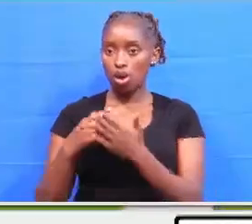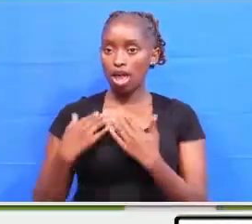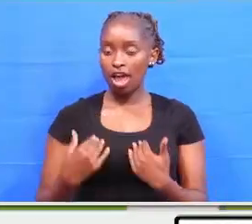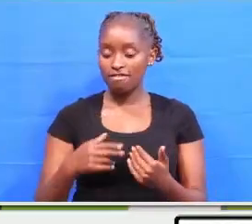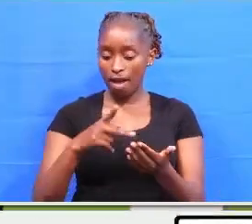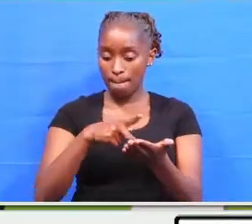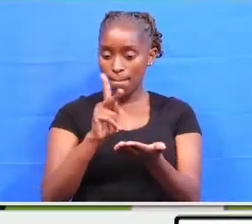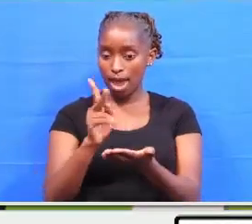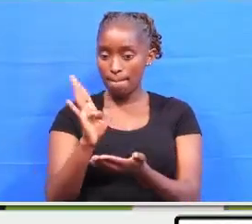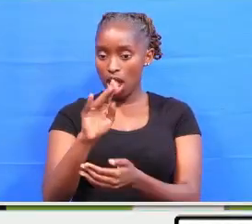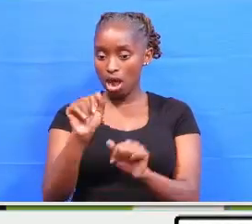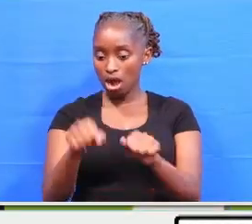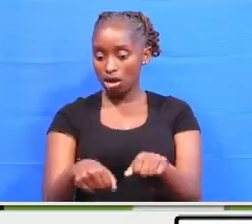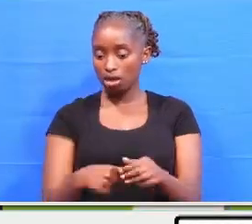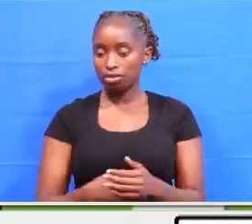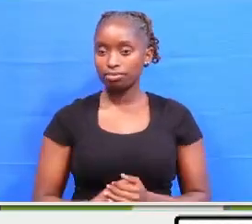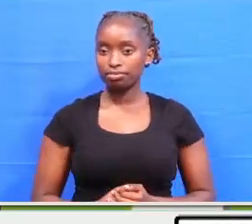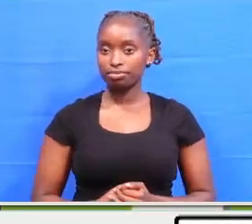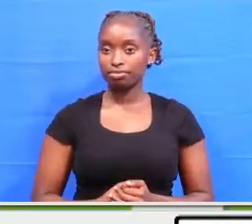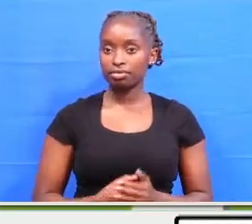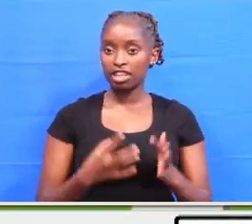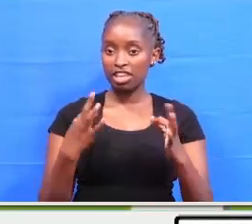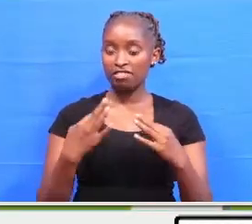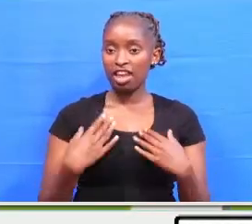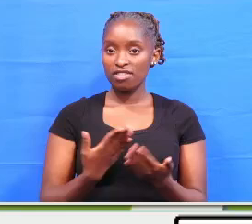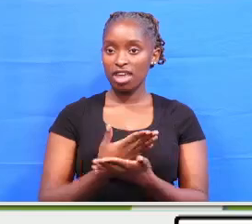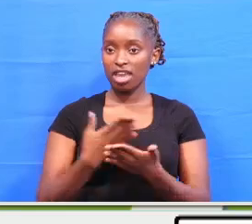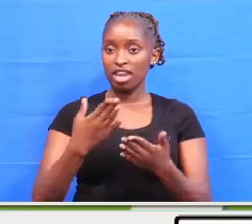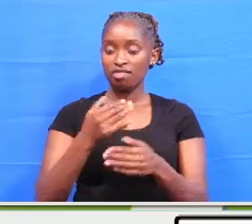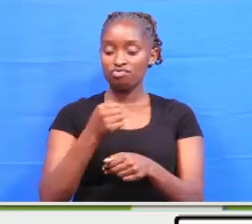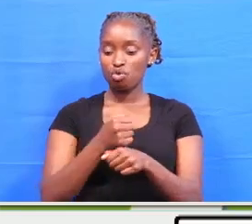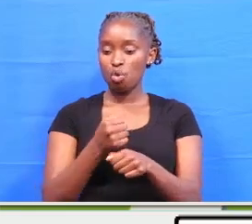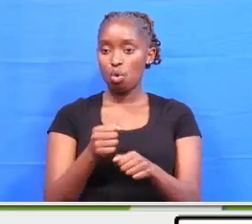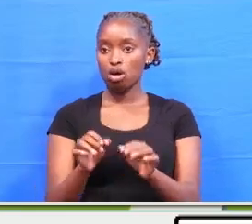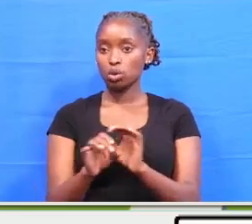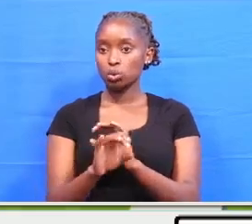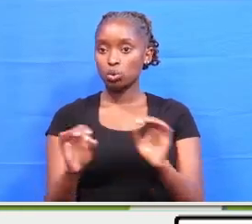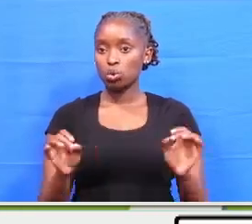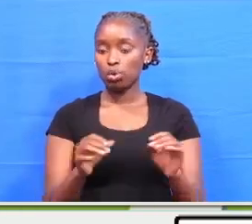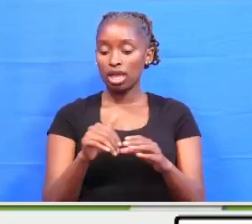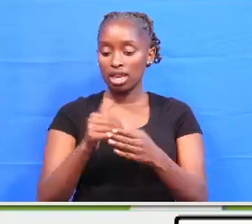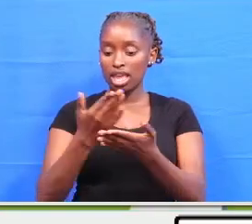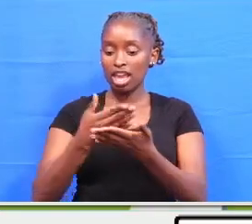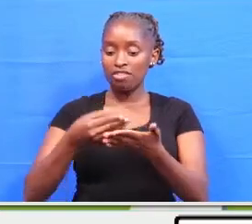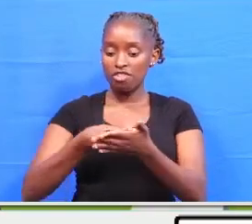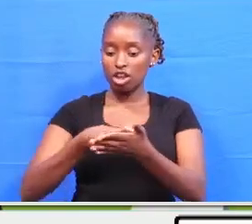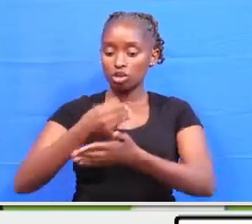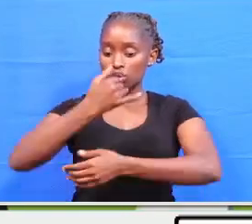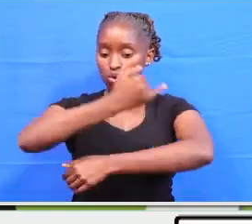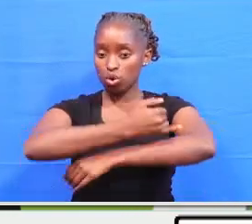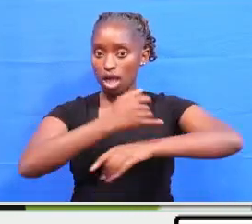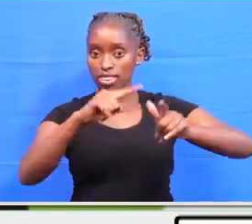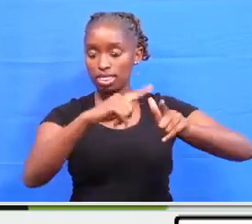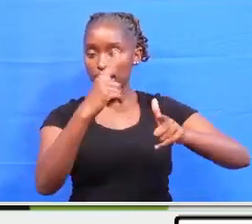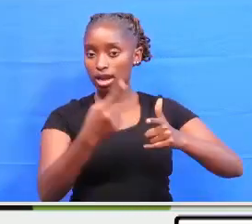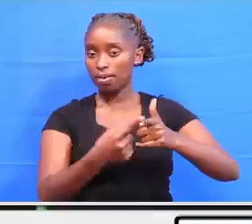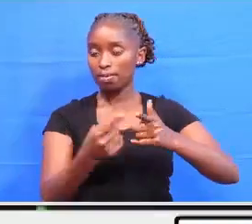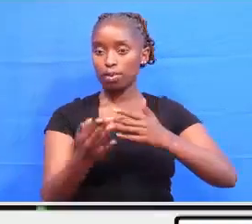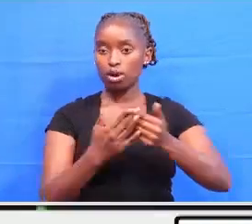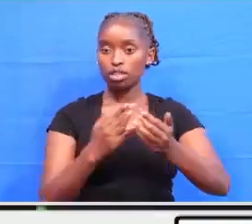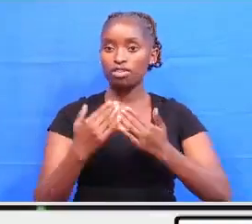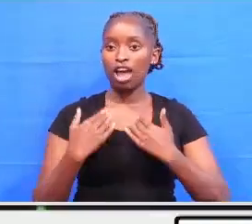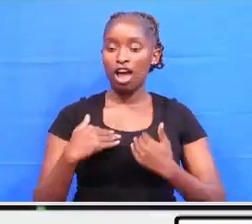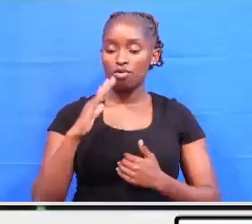back. If there are no frameworks in any institution, financial institution, then what means that there will be